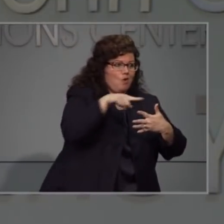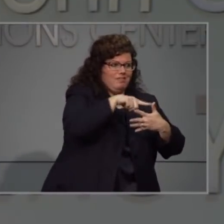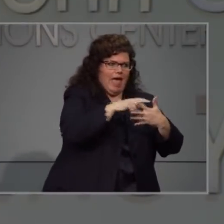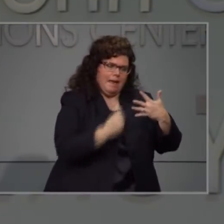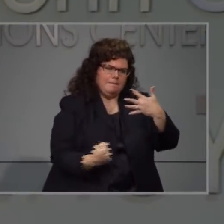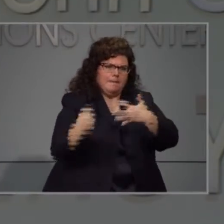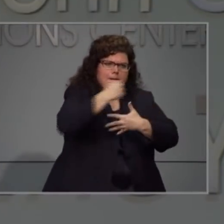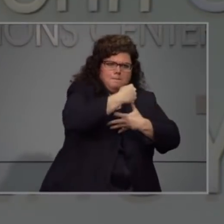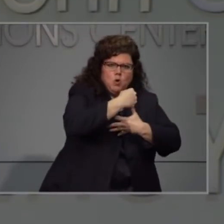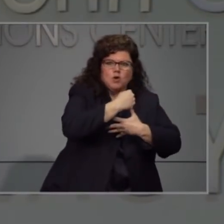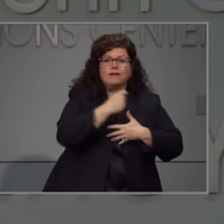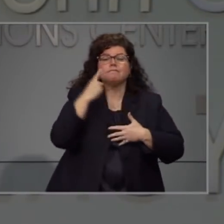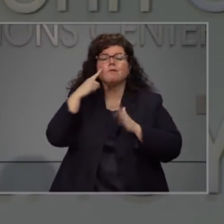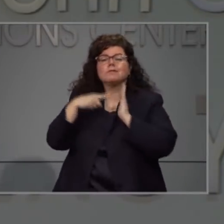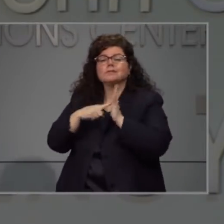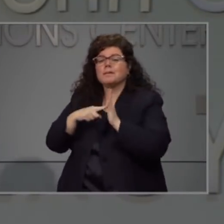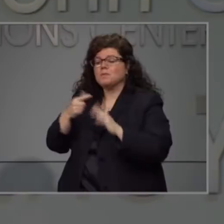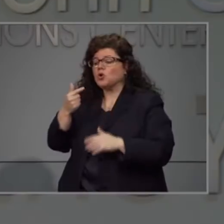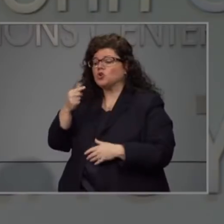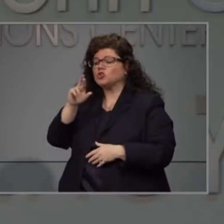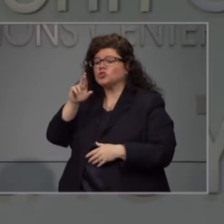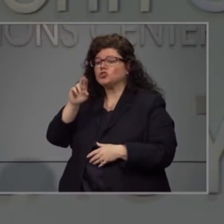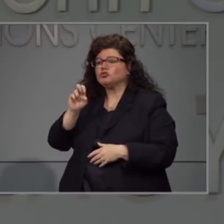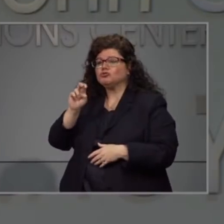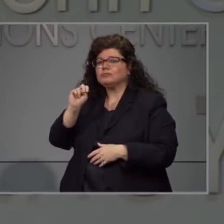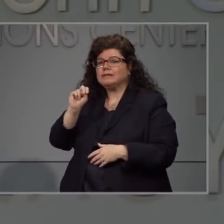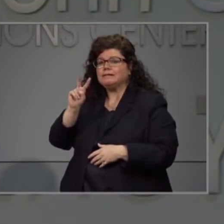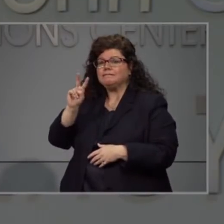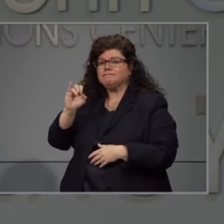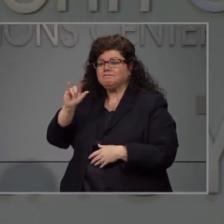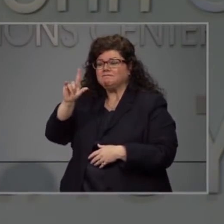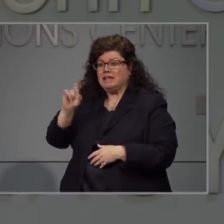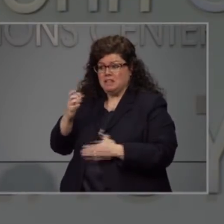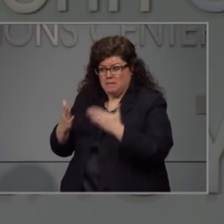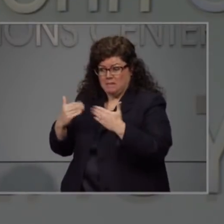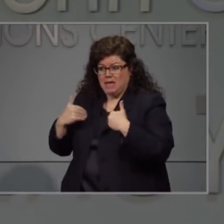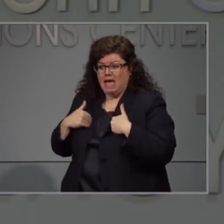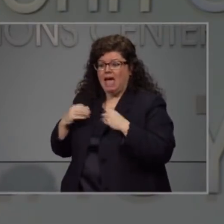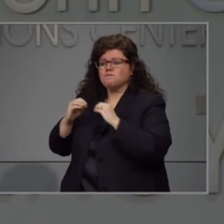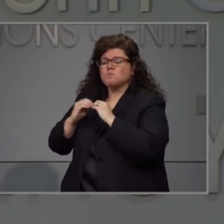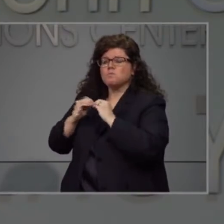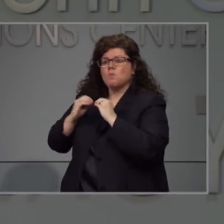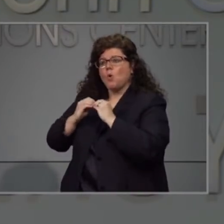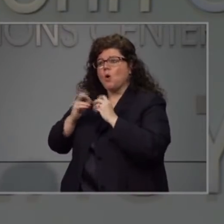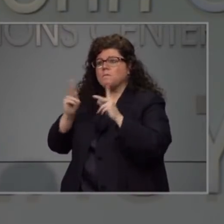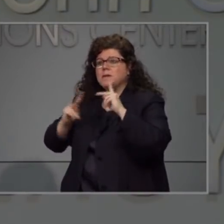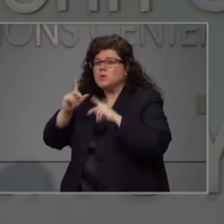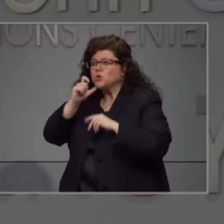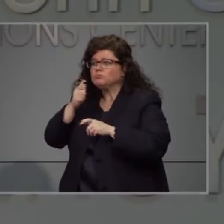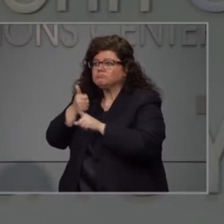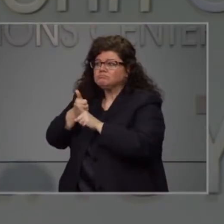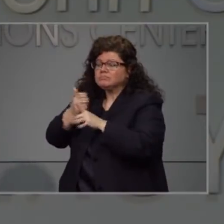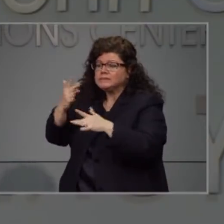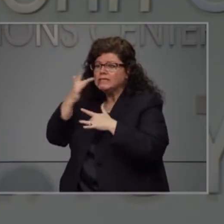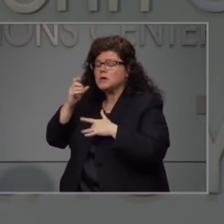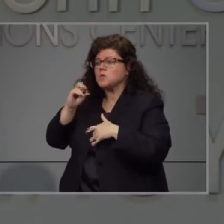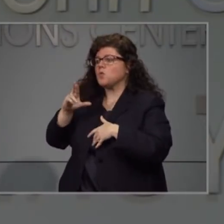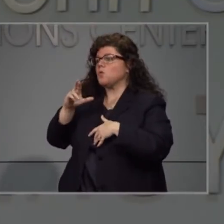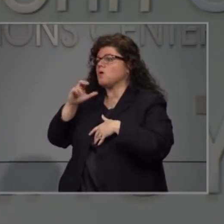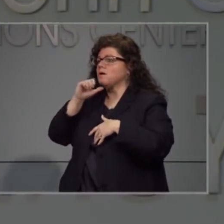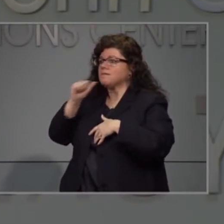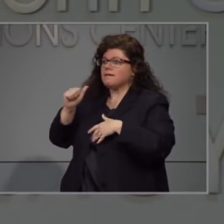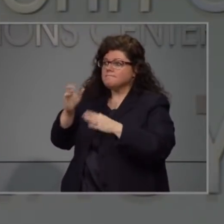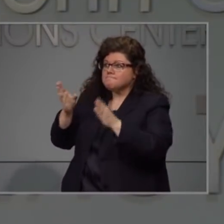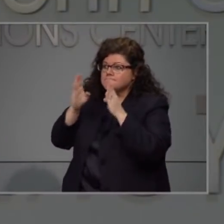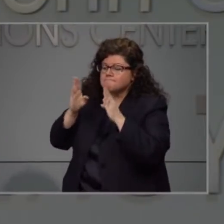of hot spots, which might also have more infrastructure and less vulnerability. I'm wondering if you can share more about how contact tracers